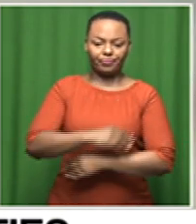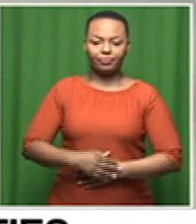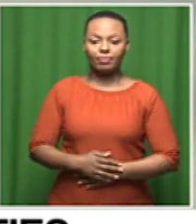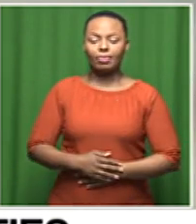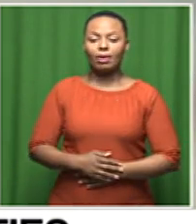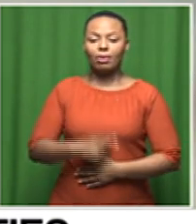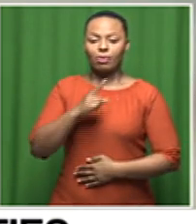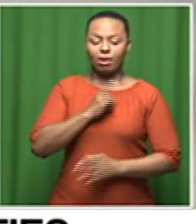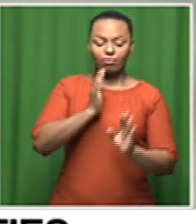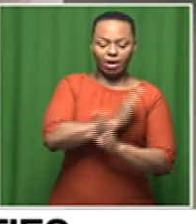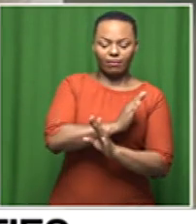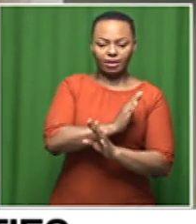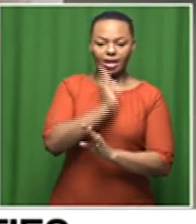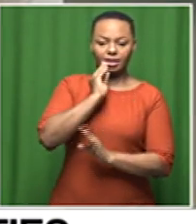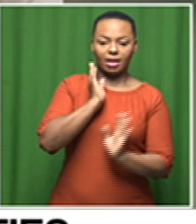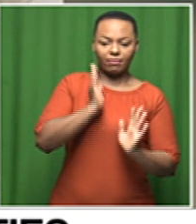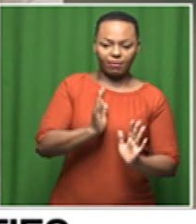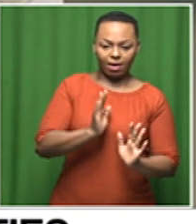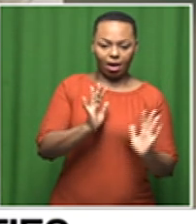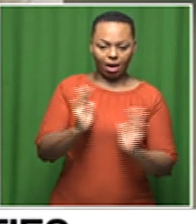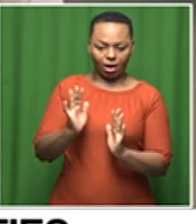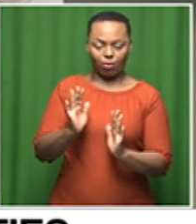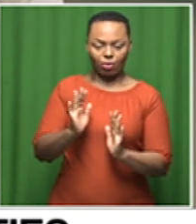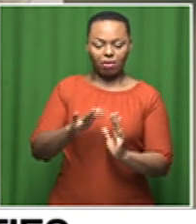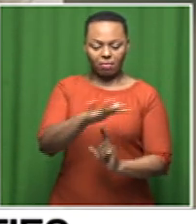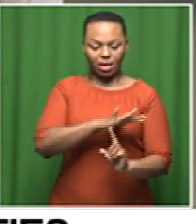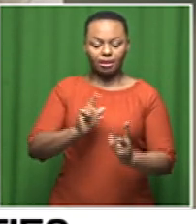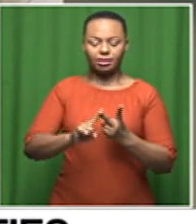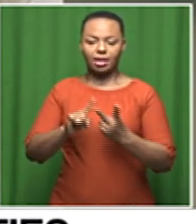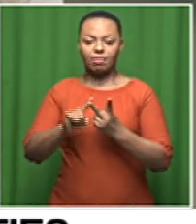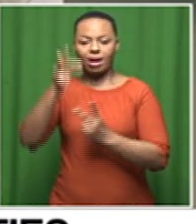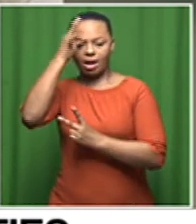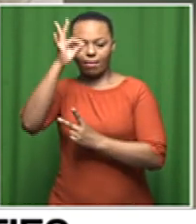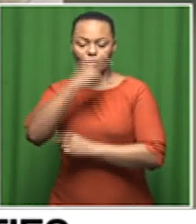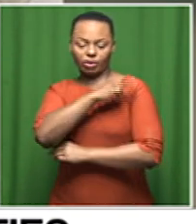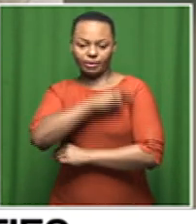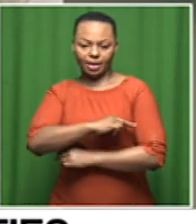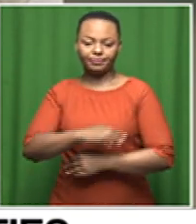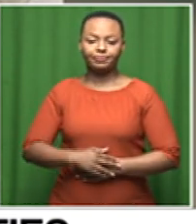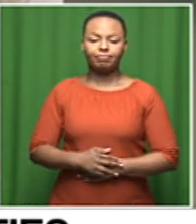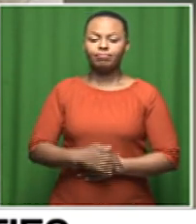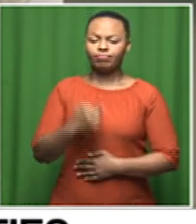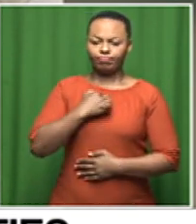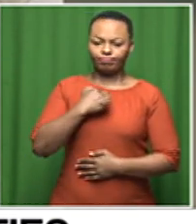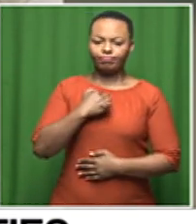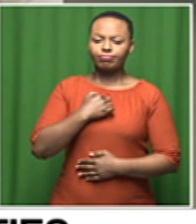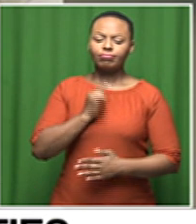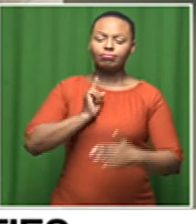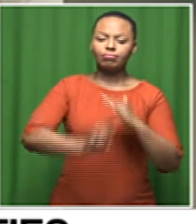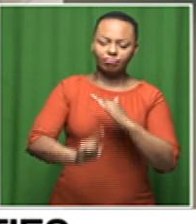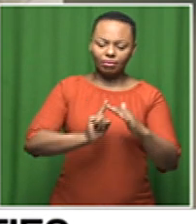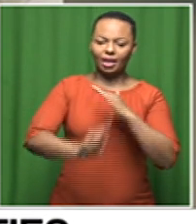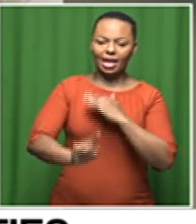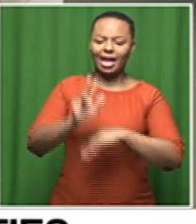your private and I've also experienced your public hospital. I've been in hospital over 8